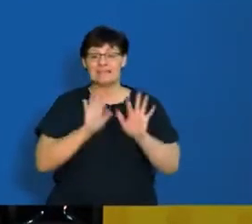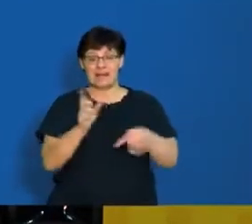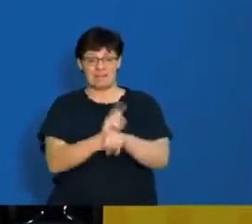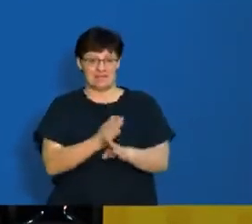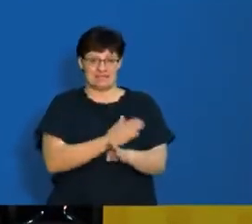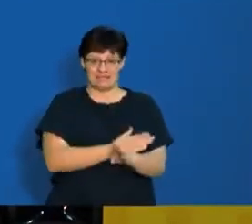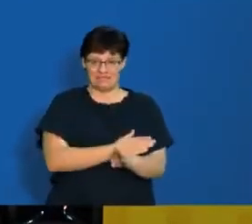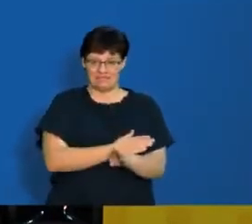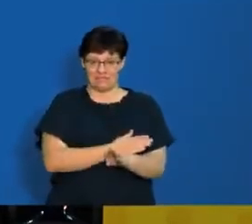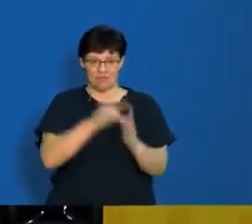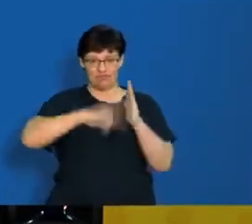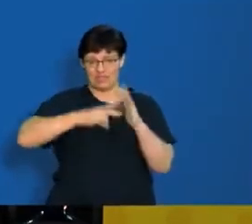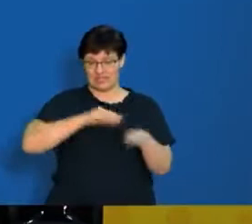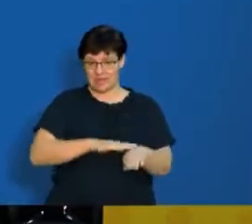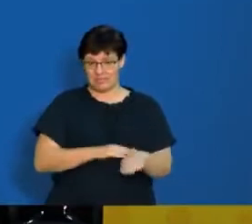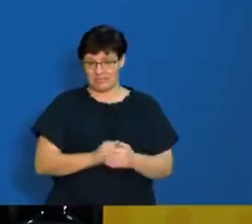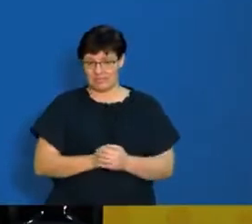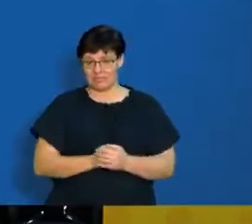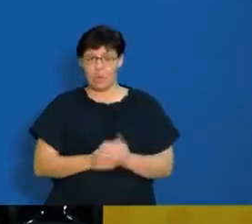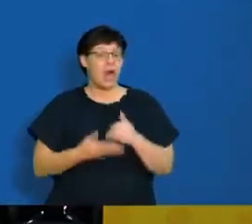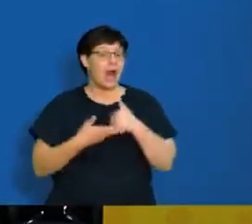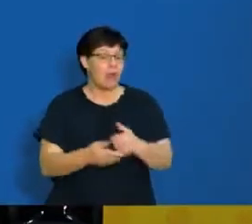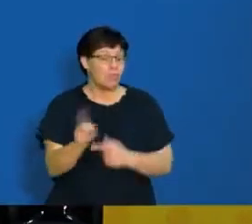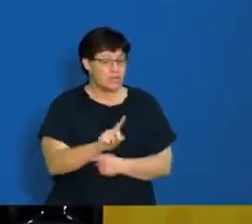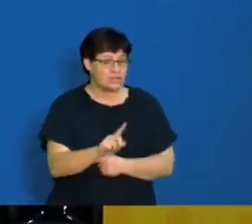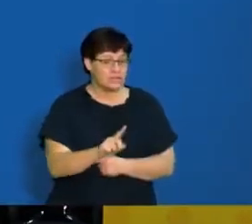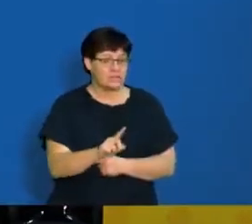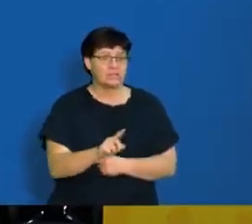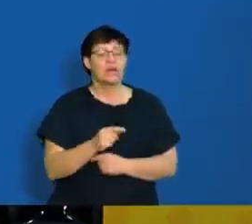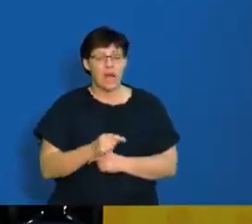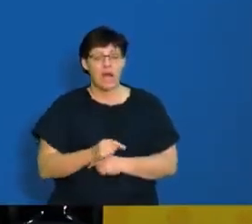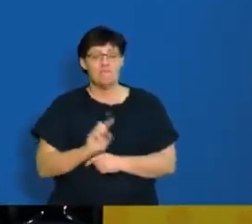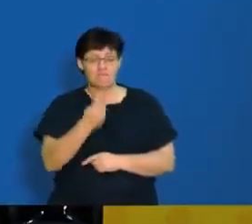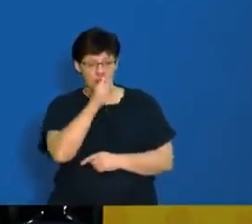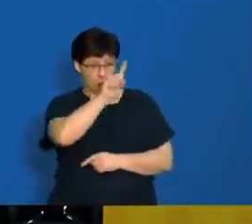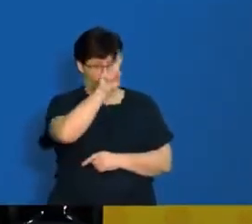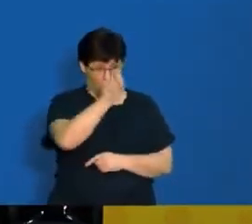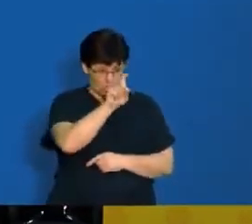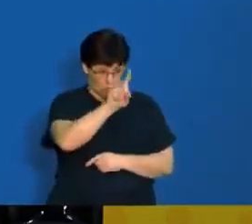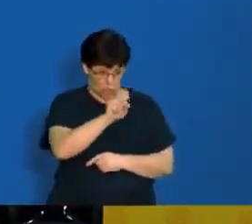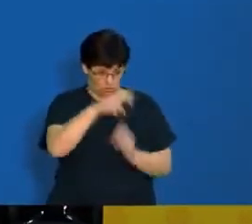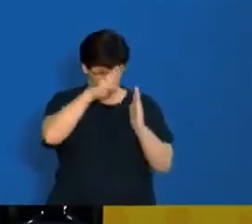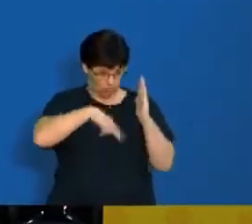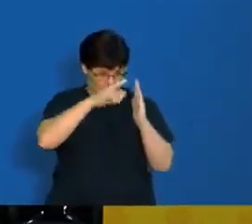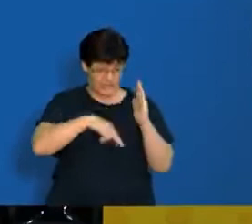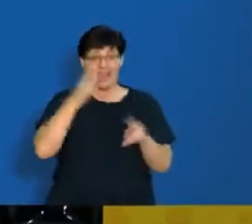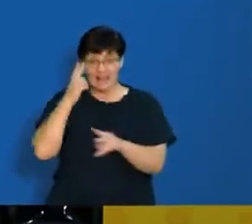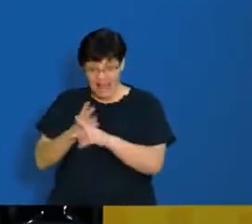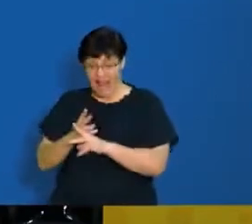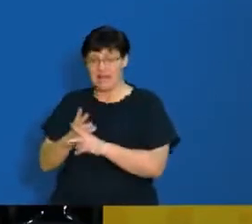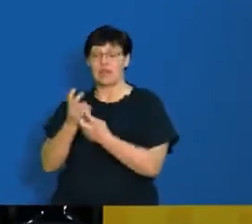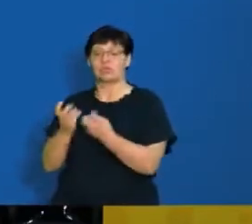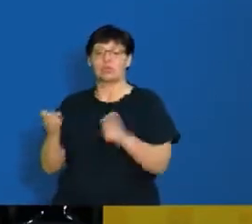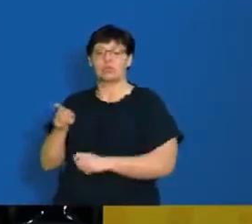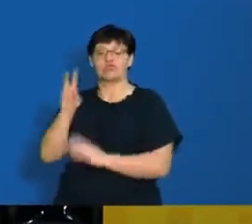really helps is to read the questions before you read the sources, so that when you go to read the sources, you